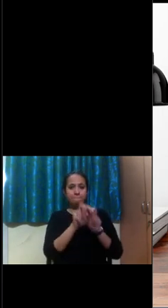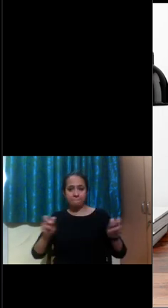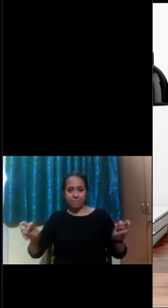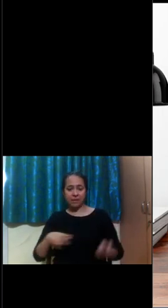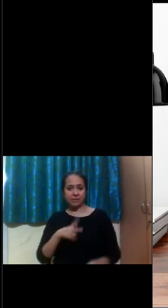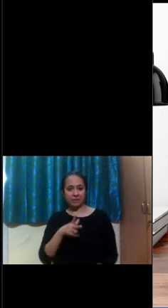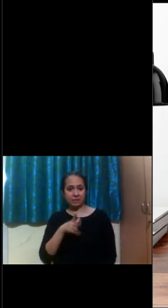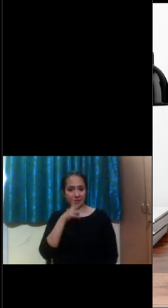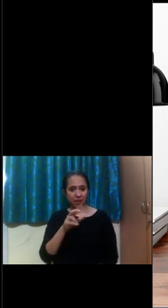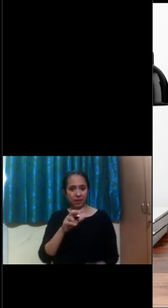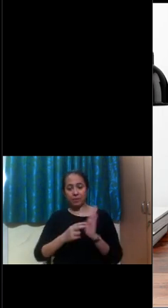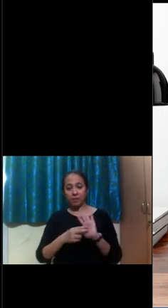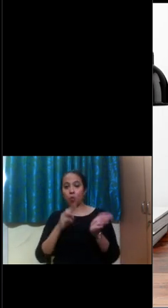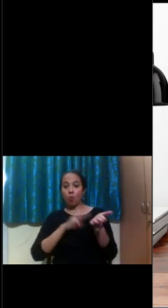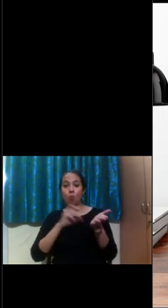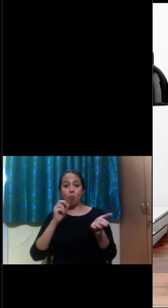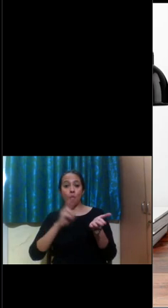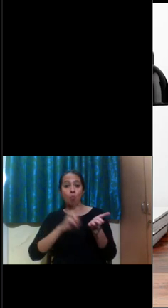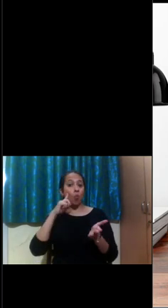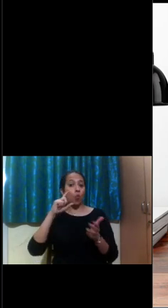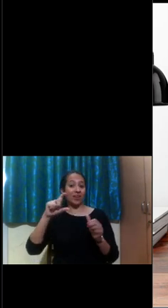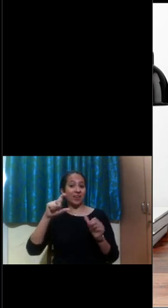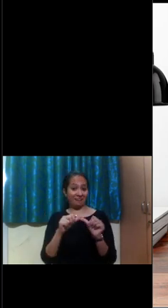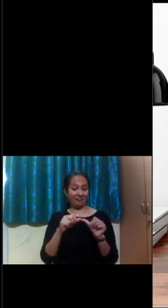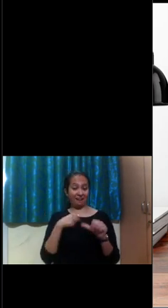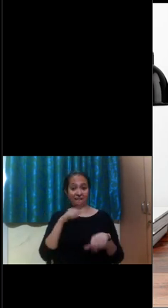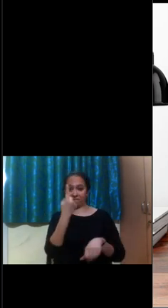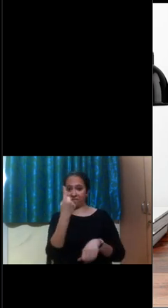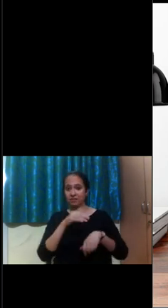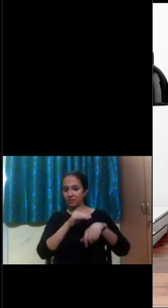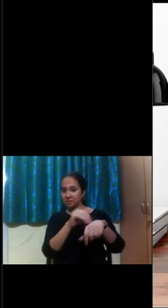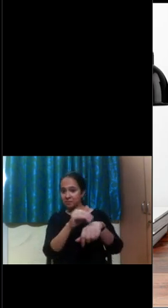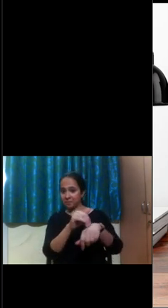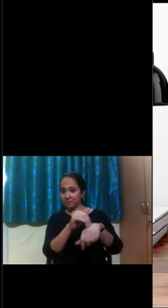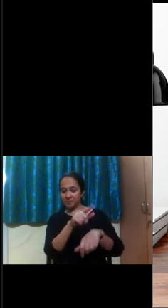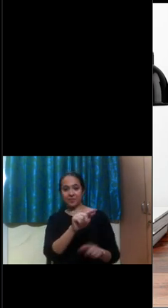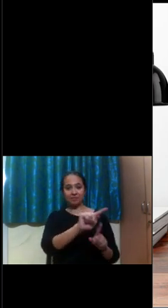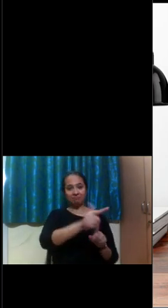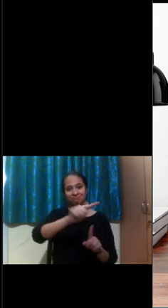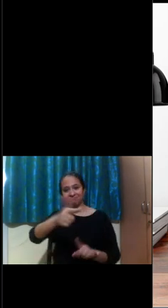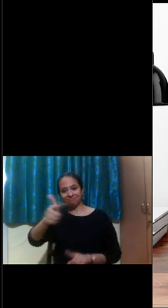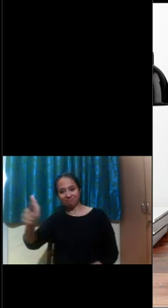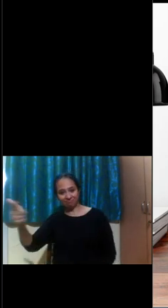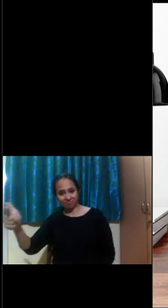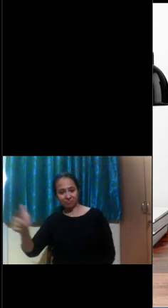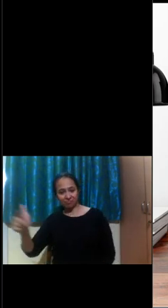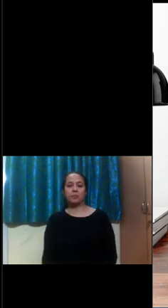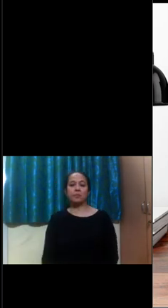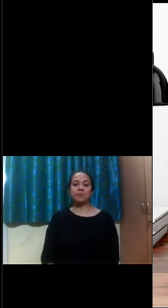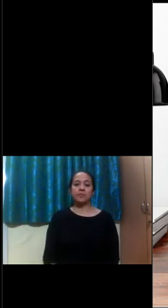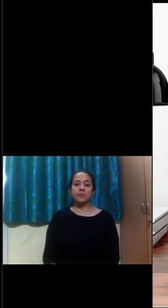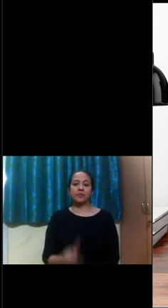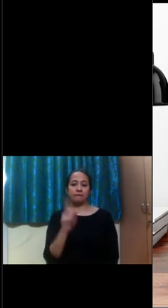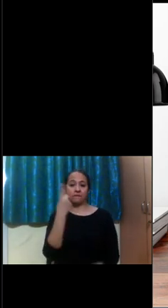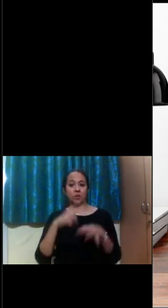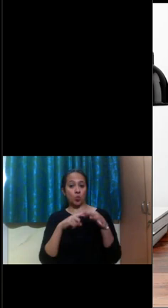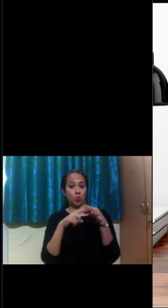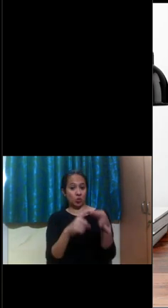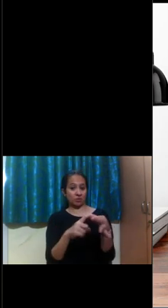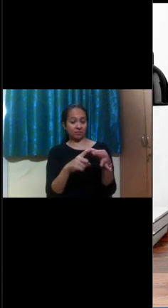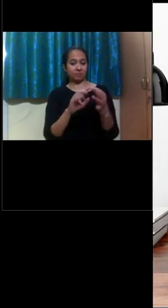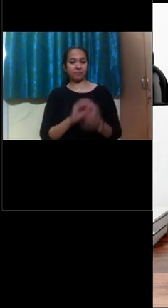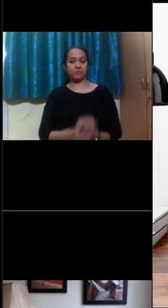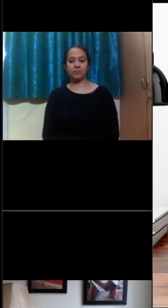we can start with Monica as we went, um, you know, with the, um, order of presentation. Um, my first question is,